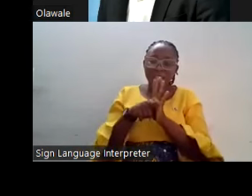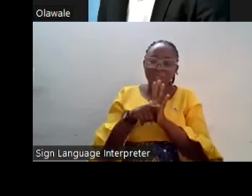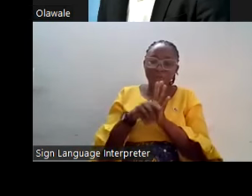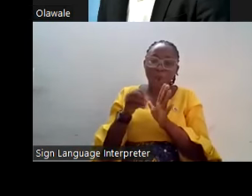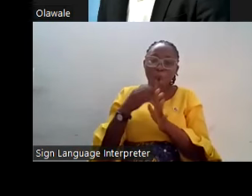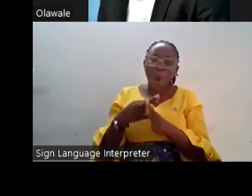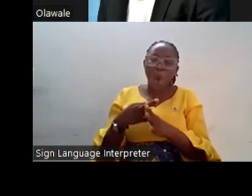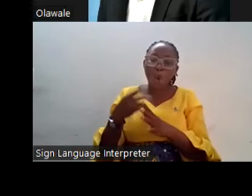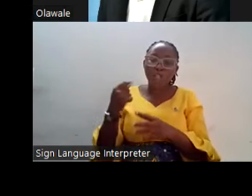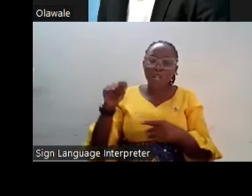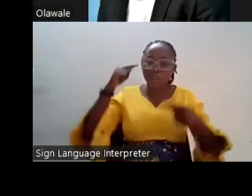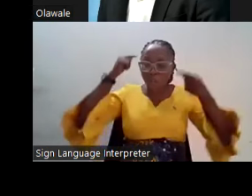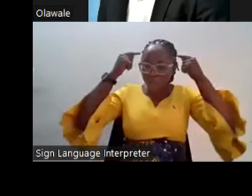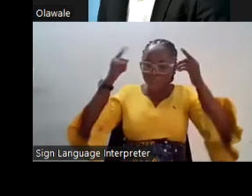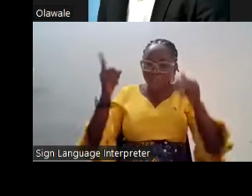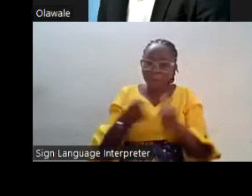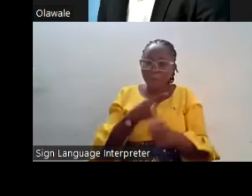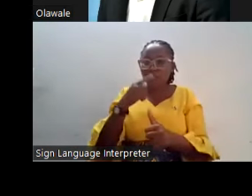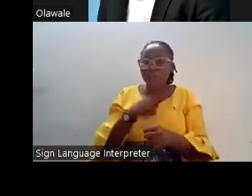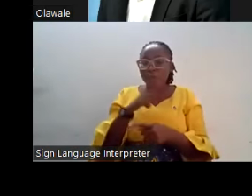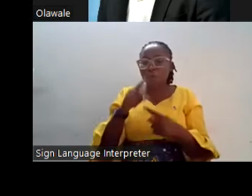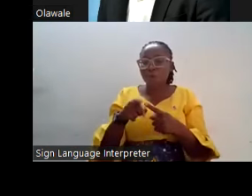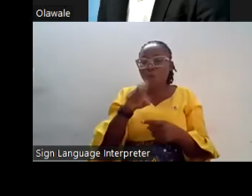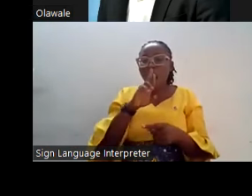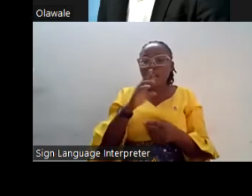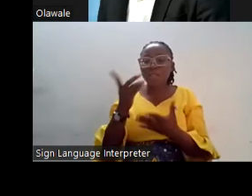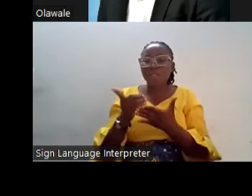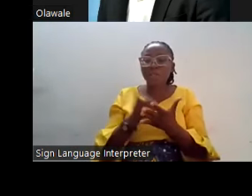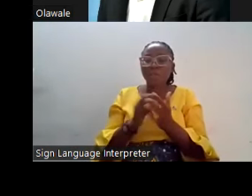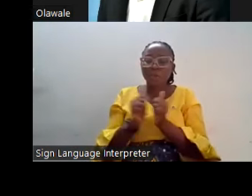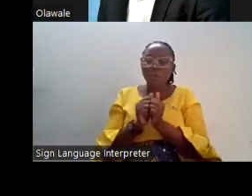concern first when you're talking to the family.